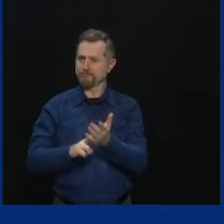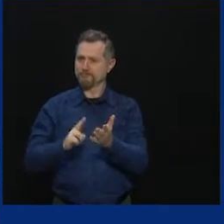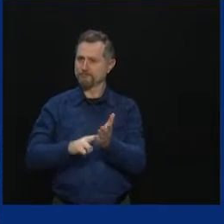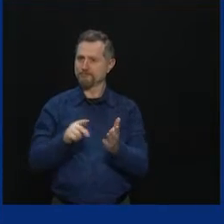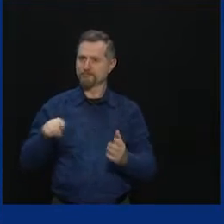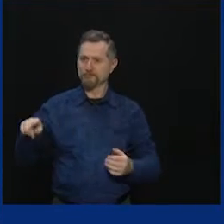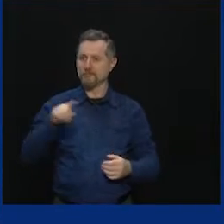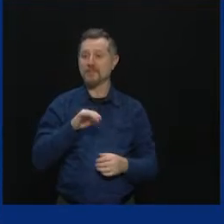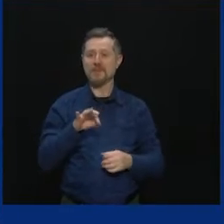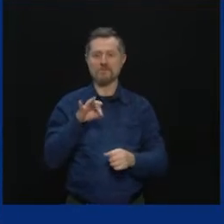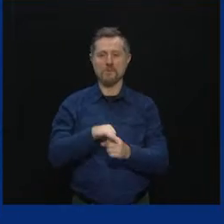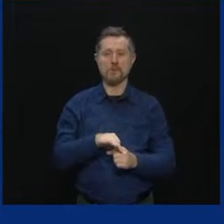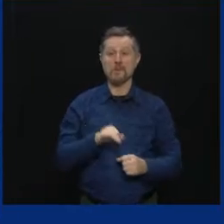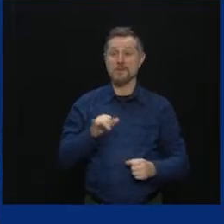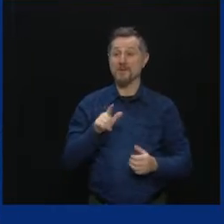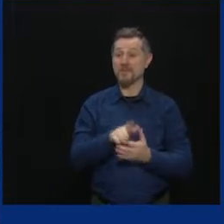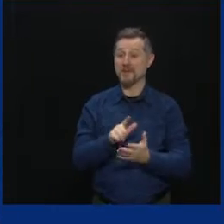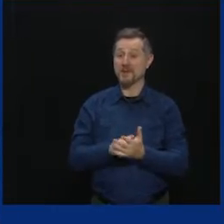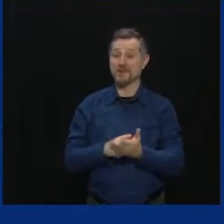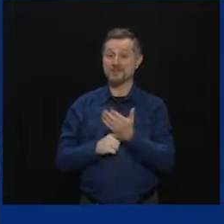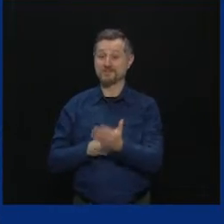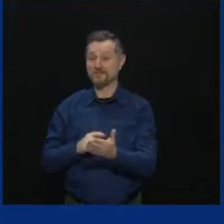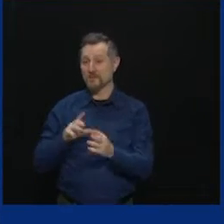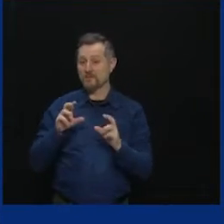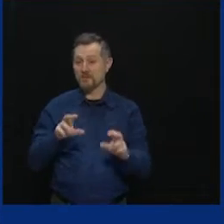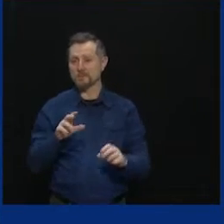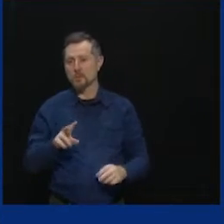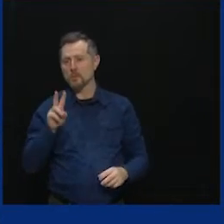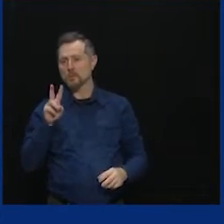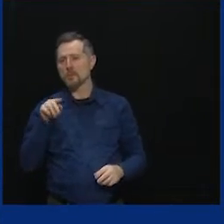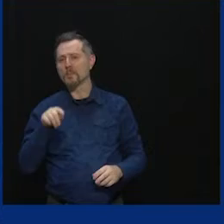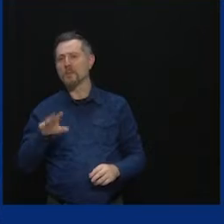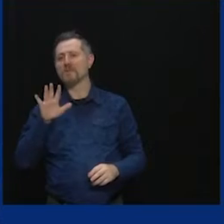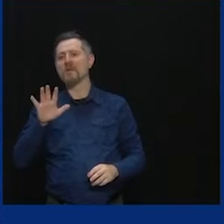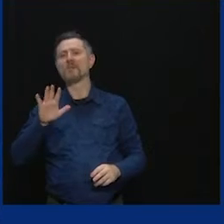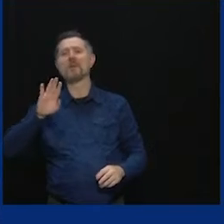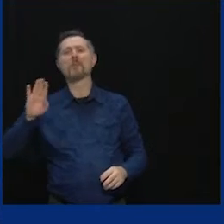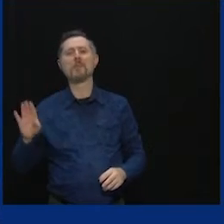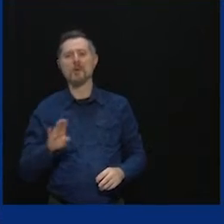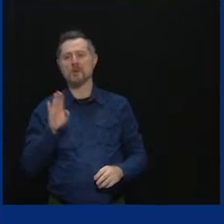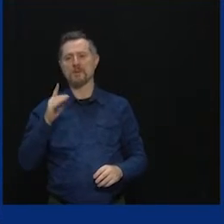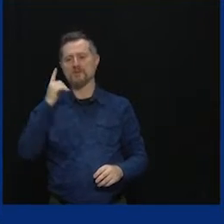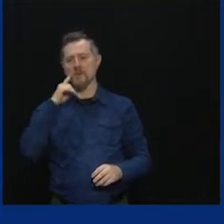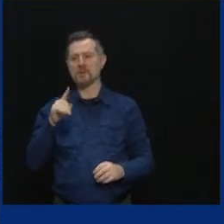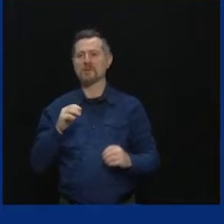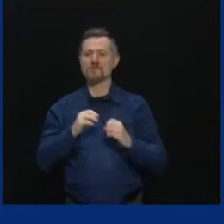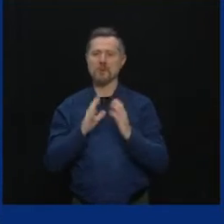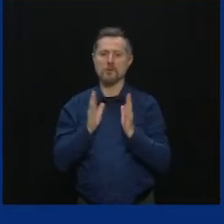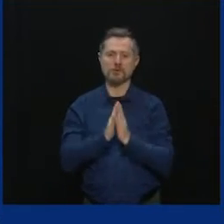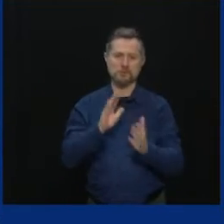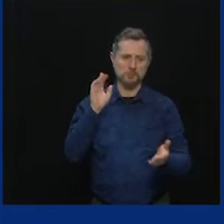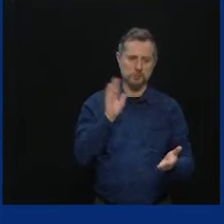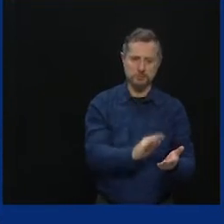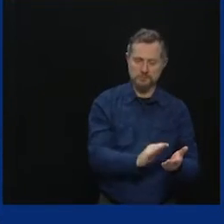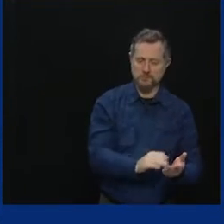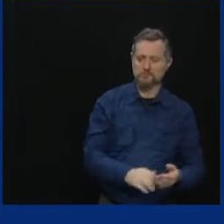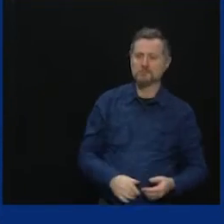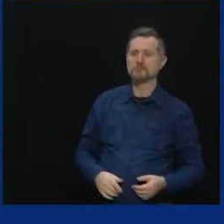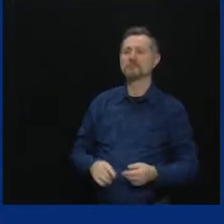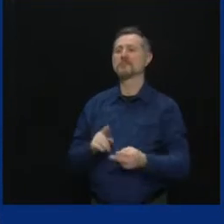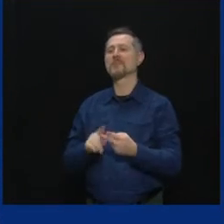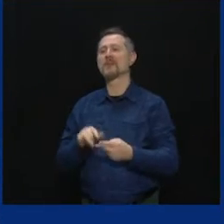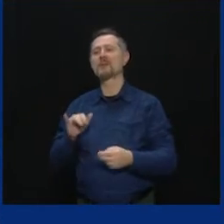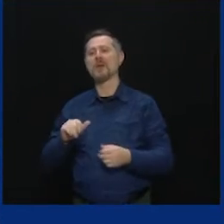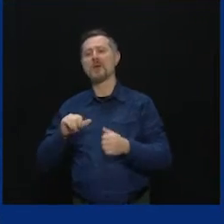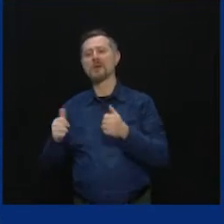that bill invest $2.5 billion in violence reduction specifically from a health and human